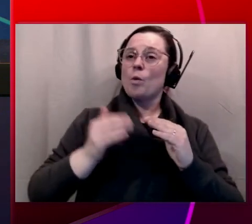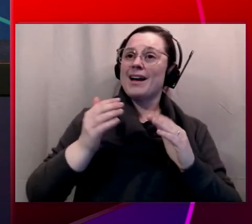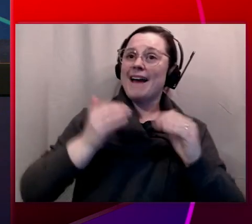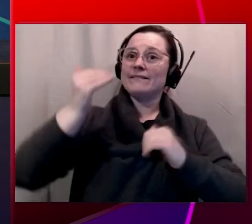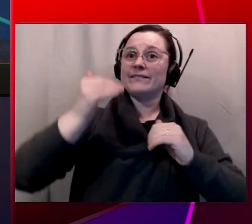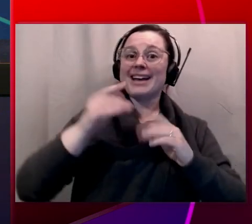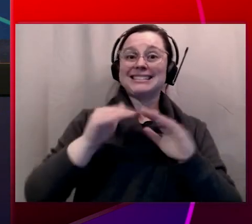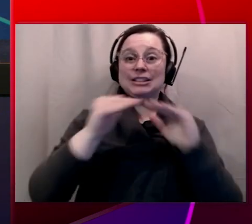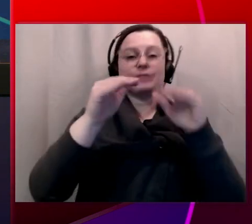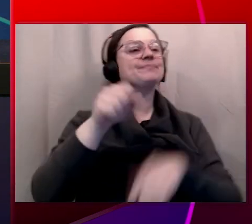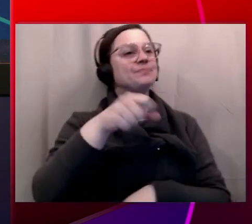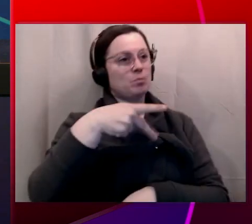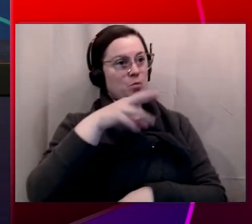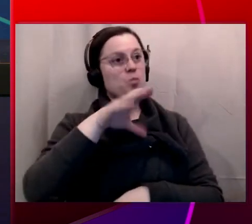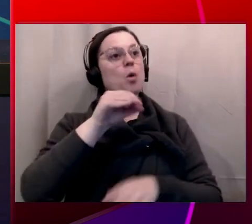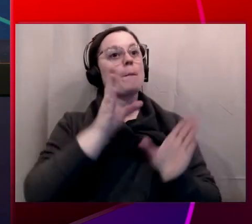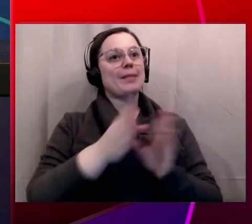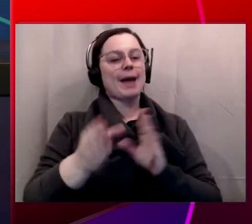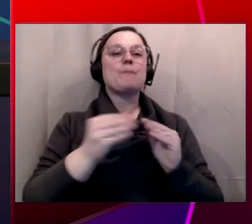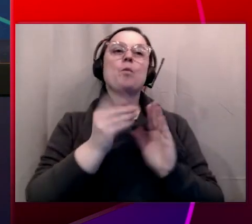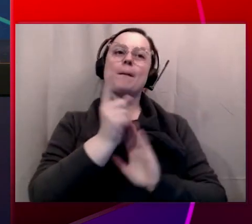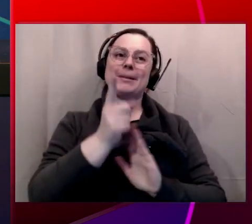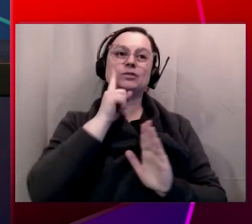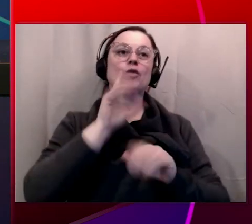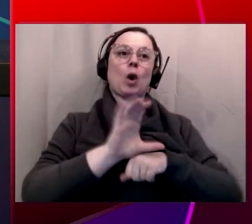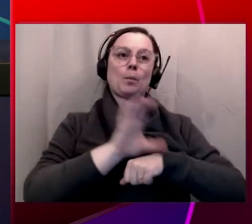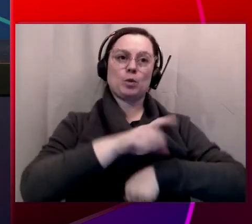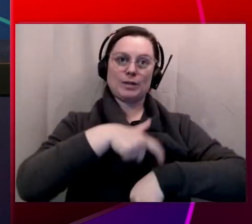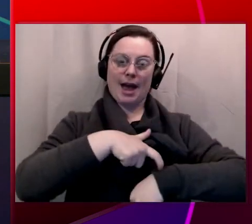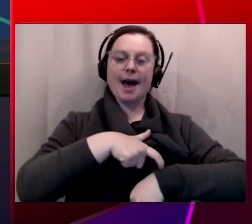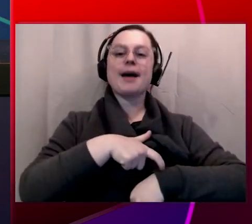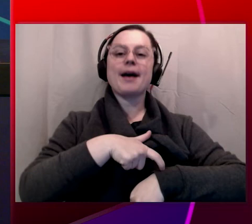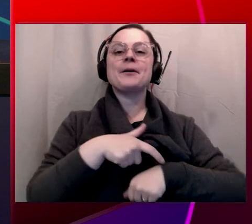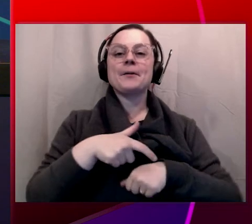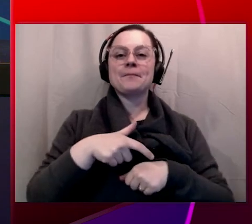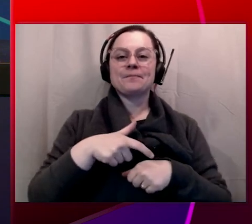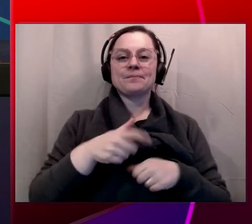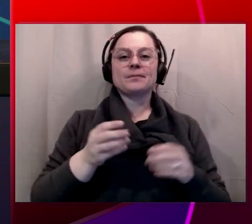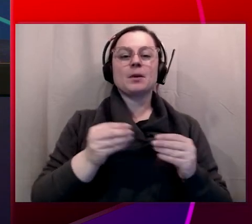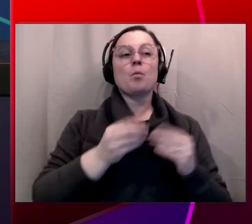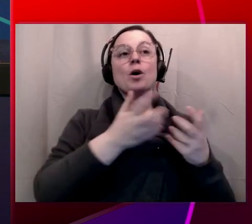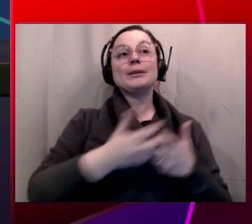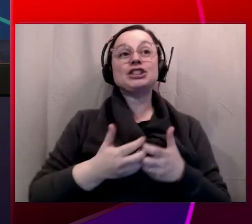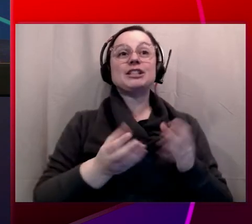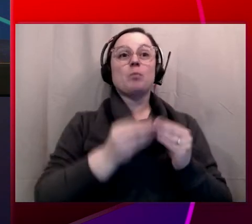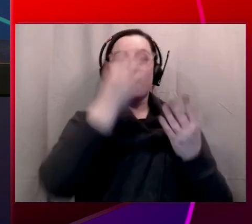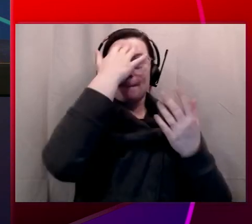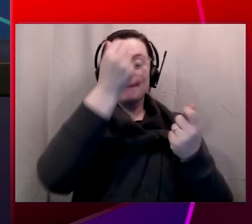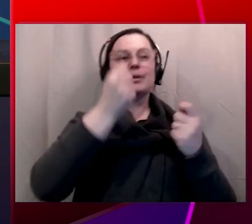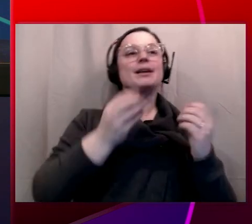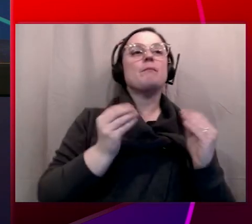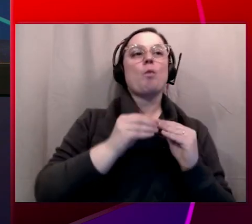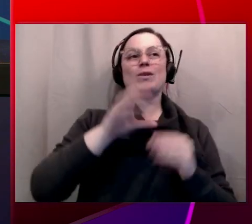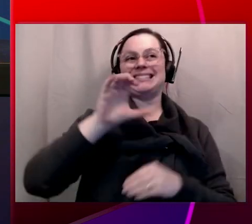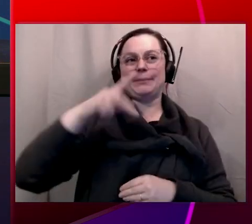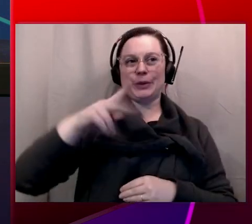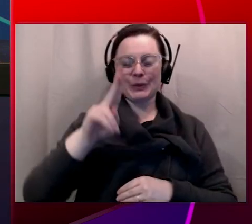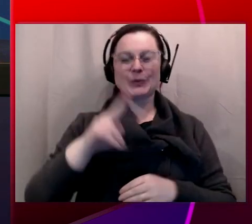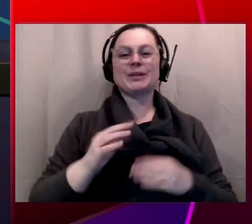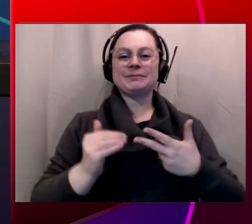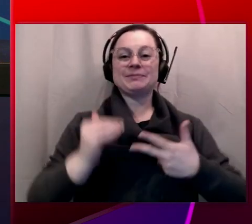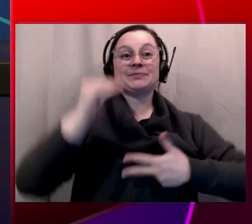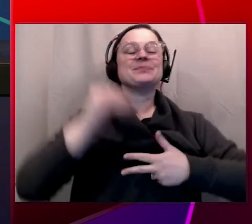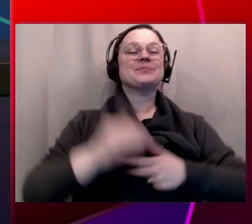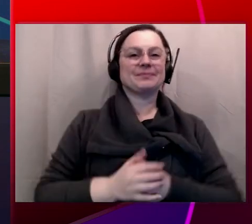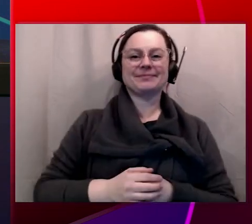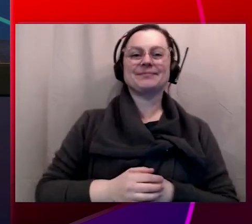you more minutes of compute time and more machines with more memory and more CPU. But by default, it's just free. Yeah. I gotta say,